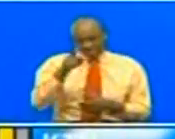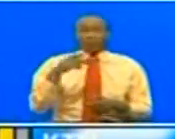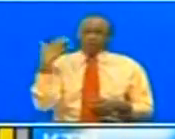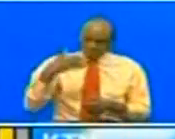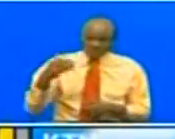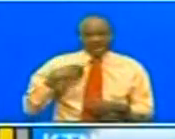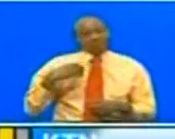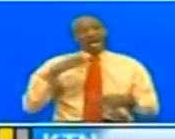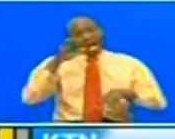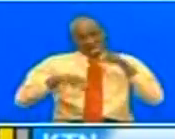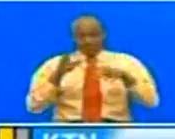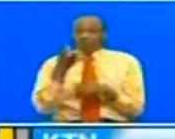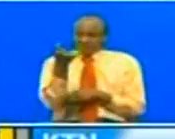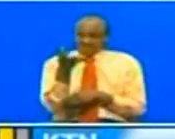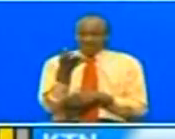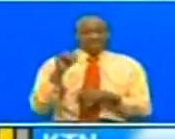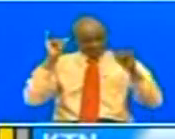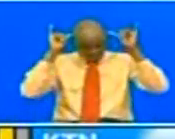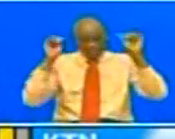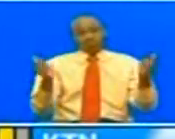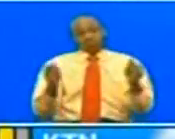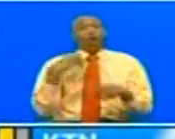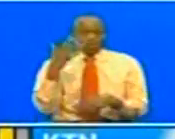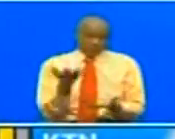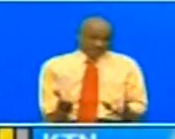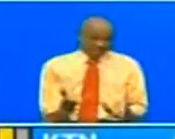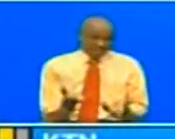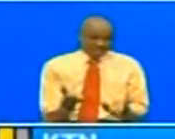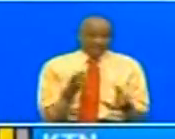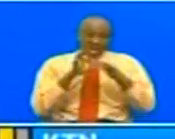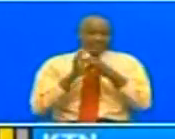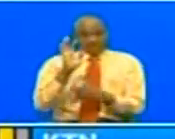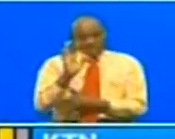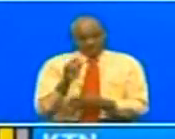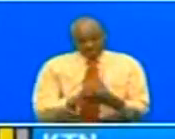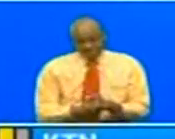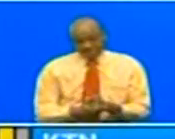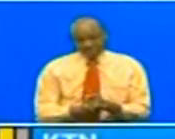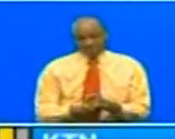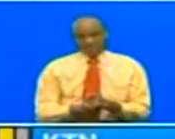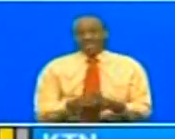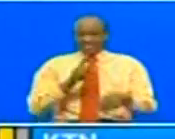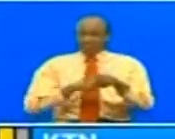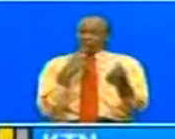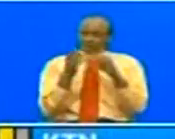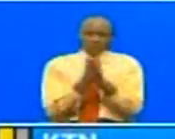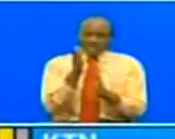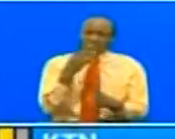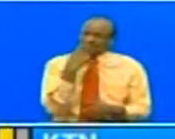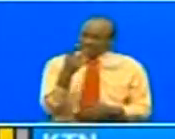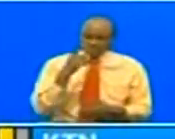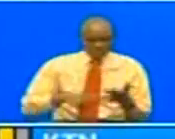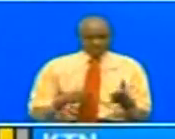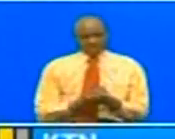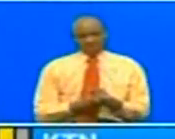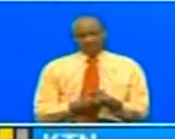they usually have some of these ways. And to us, when we talk to them, what they told us is